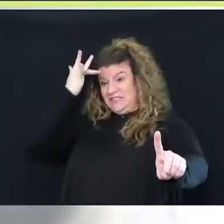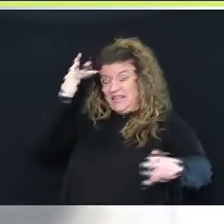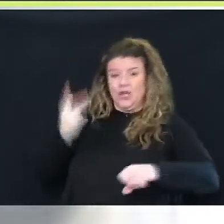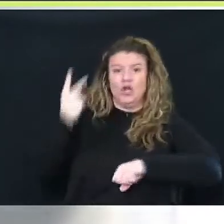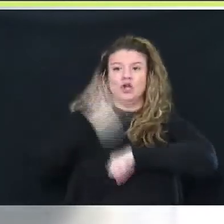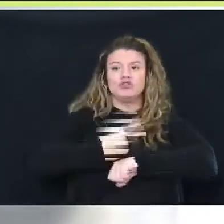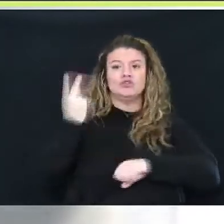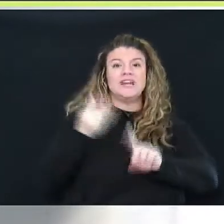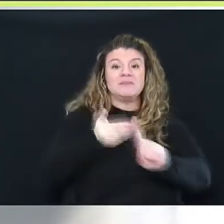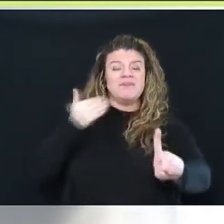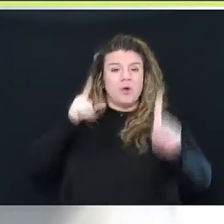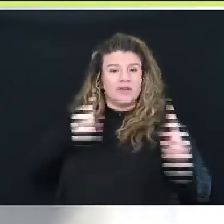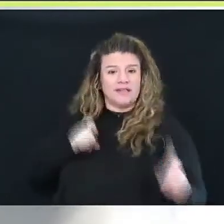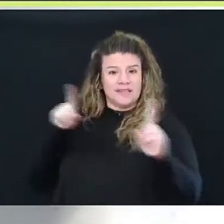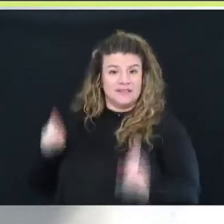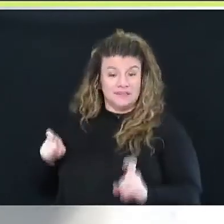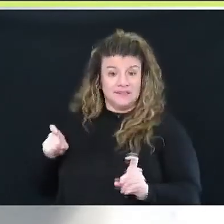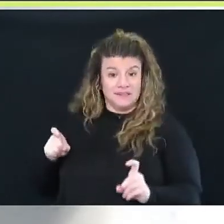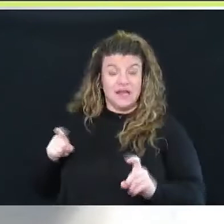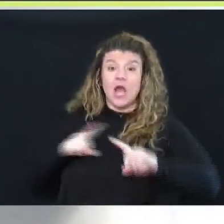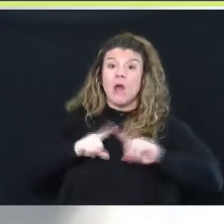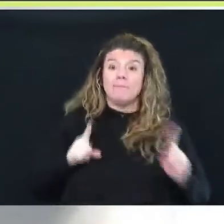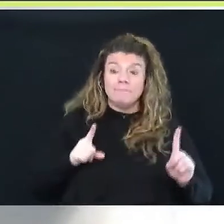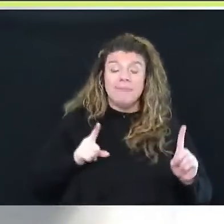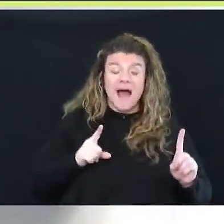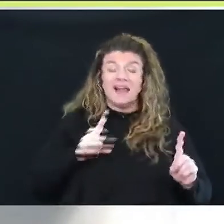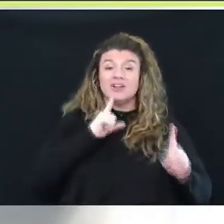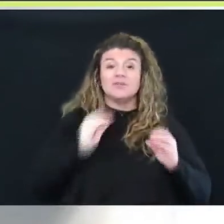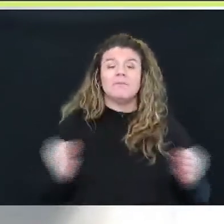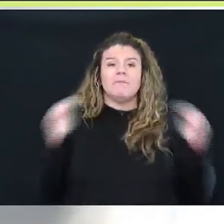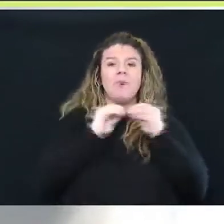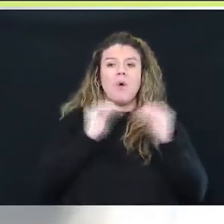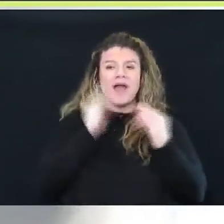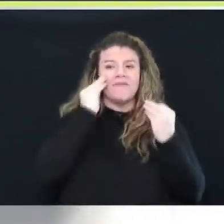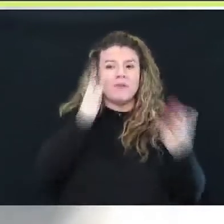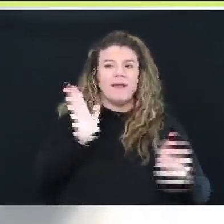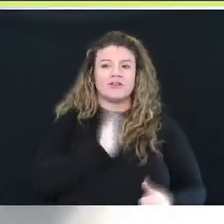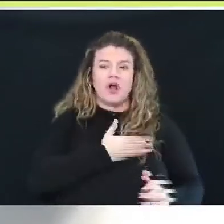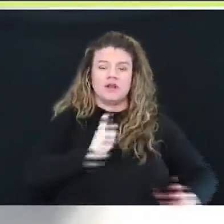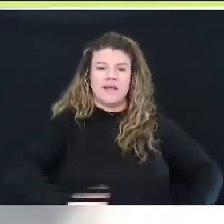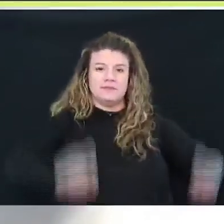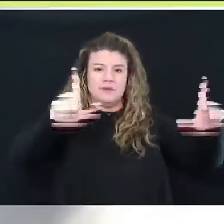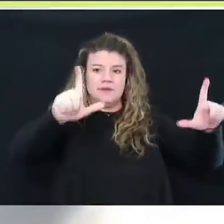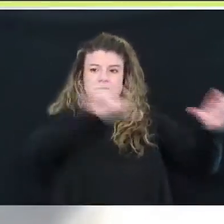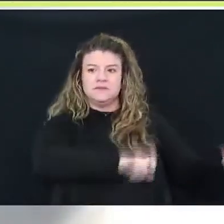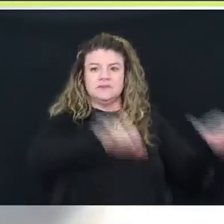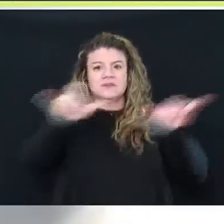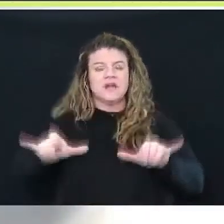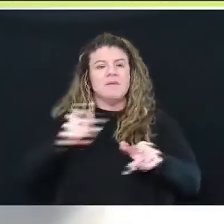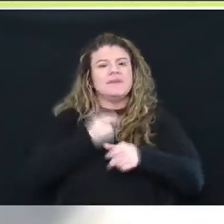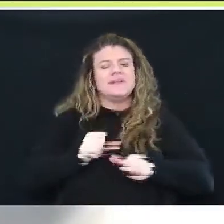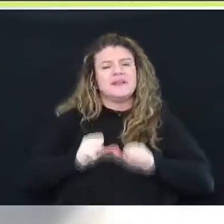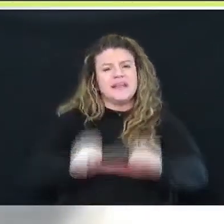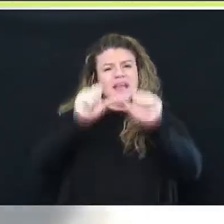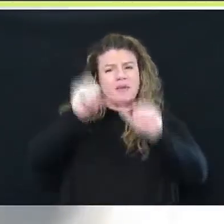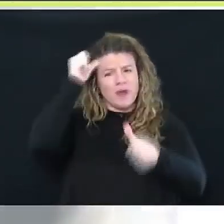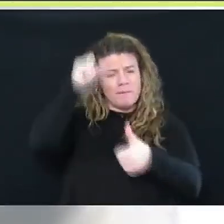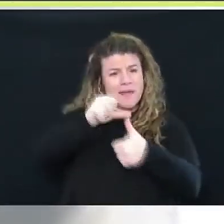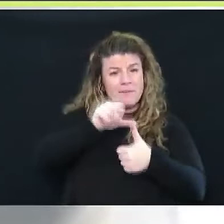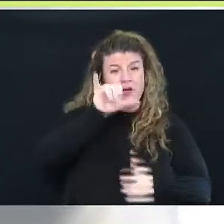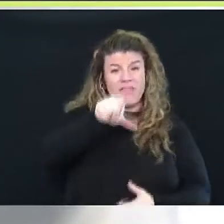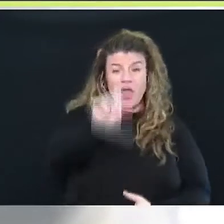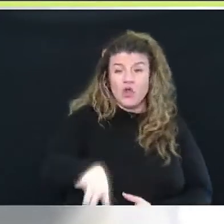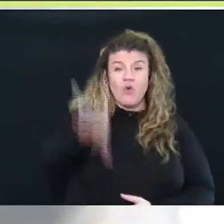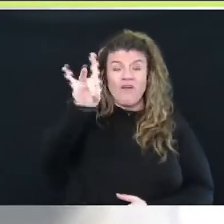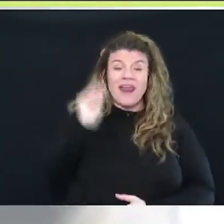to you testing yourself. But there are is more information on our dashboard as well for that. But just to keep that in mind, that if you do find that